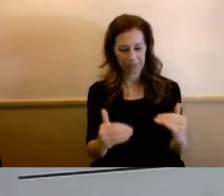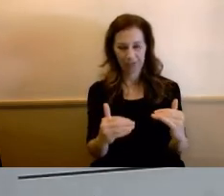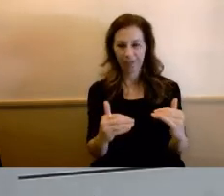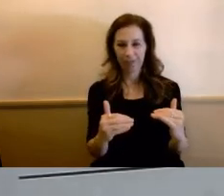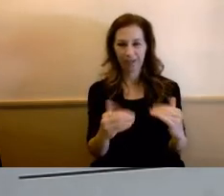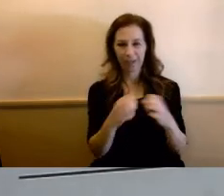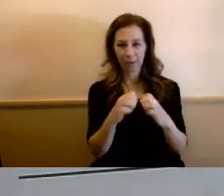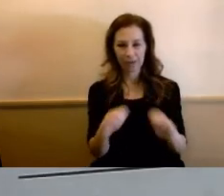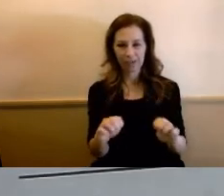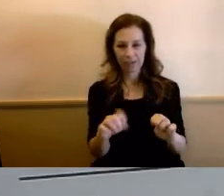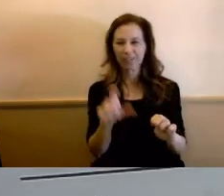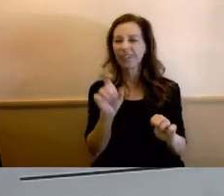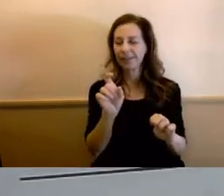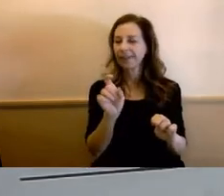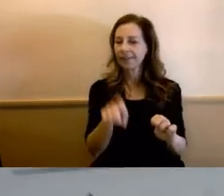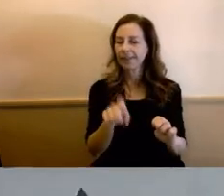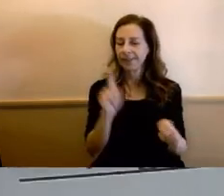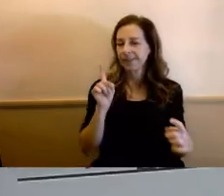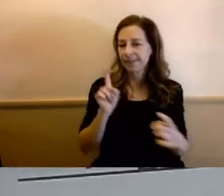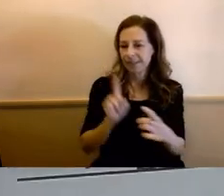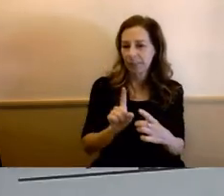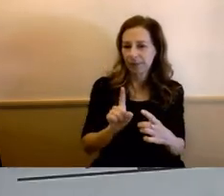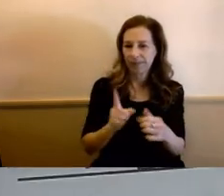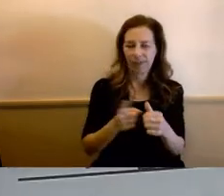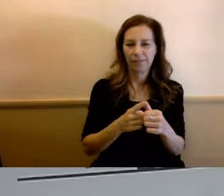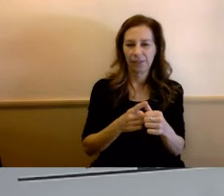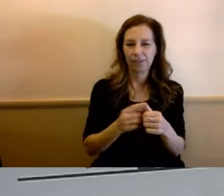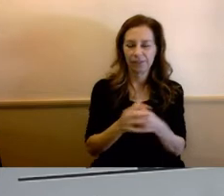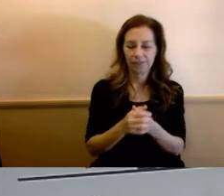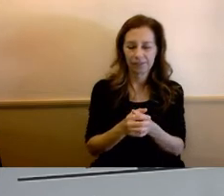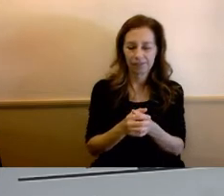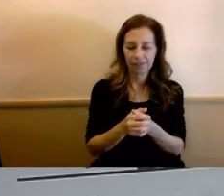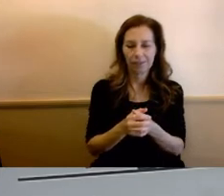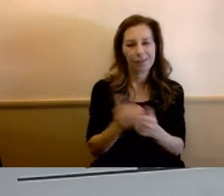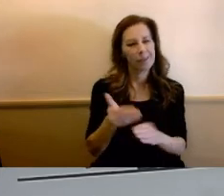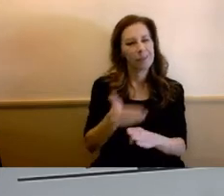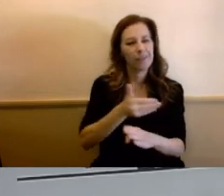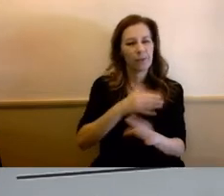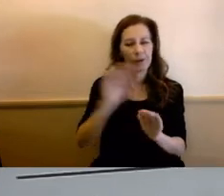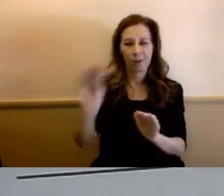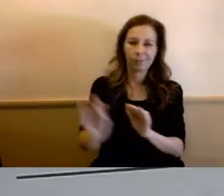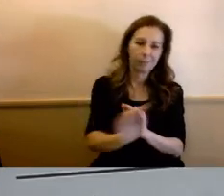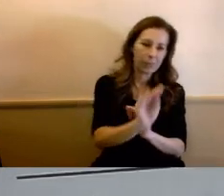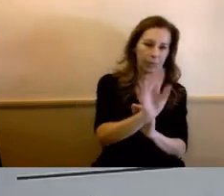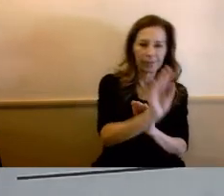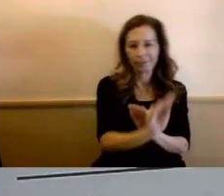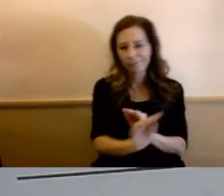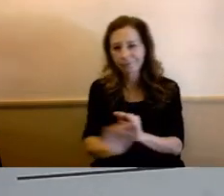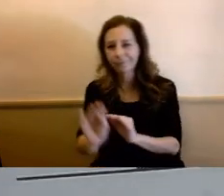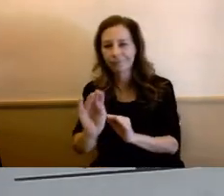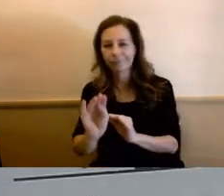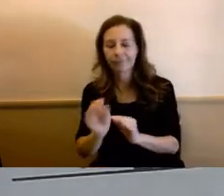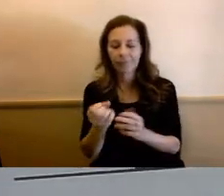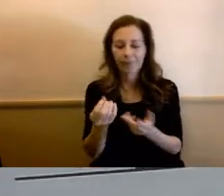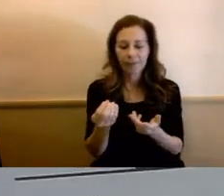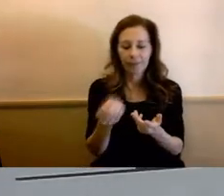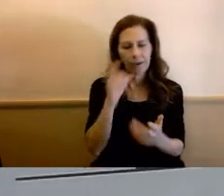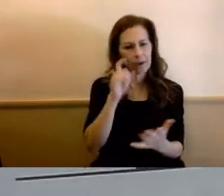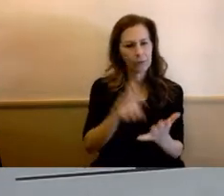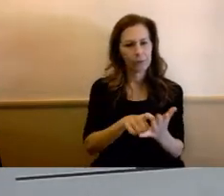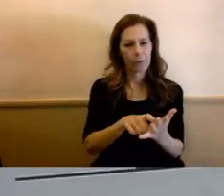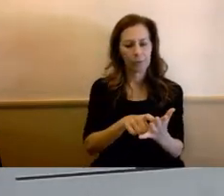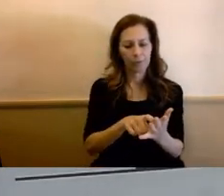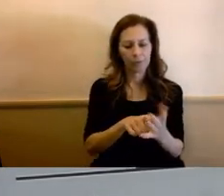simplify before I start moving things from one side of the equal sign to the other. So I can see that I can combine these